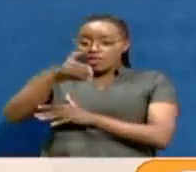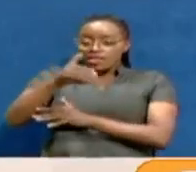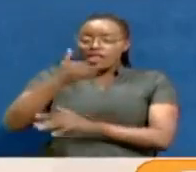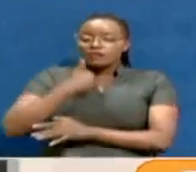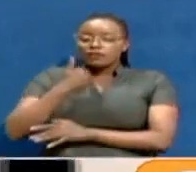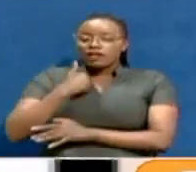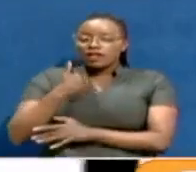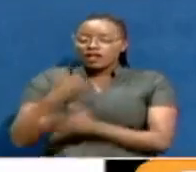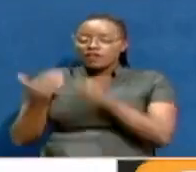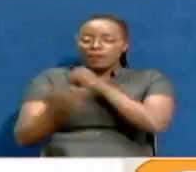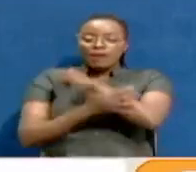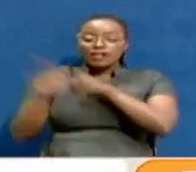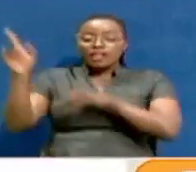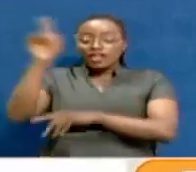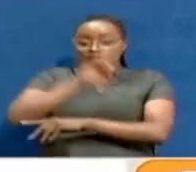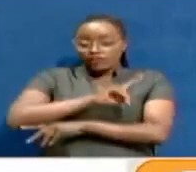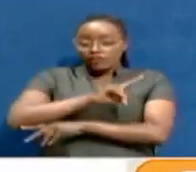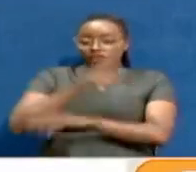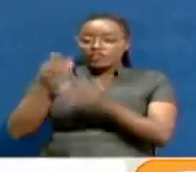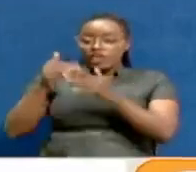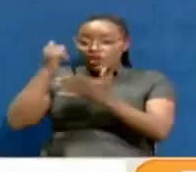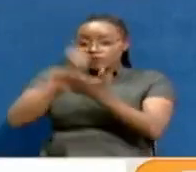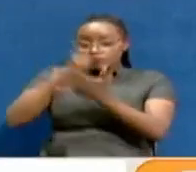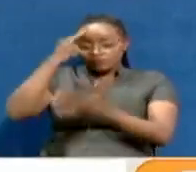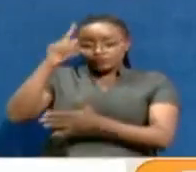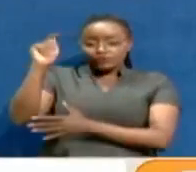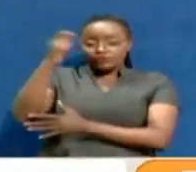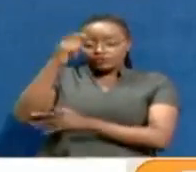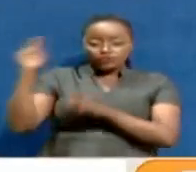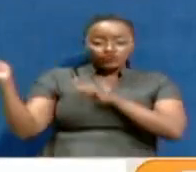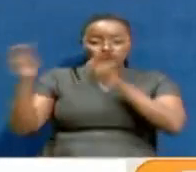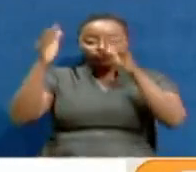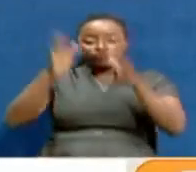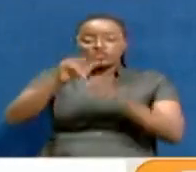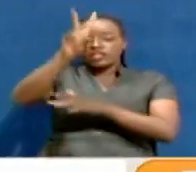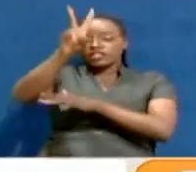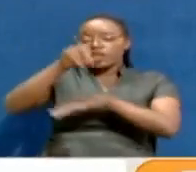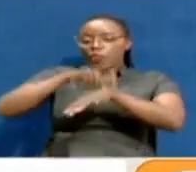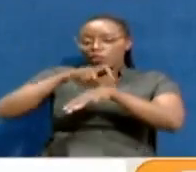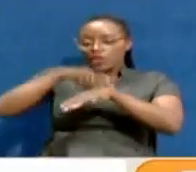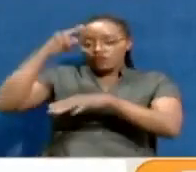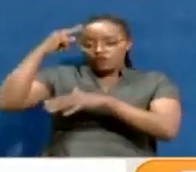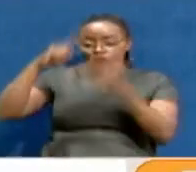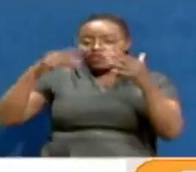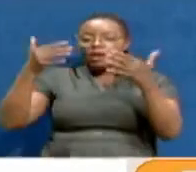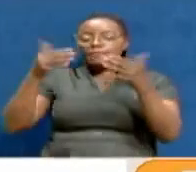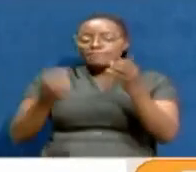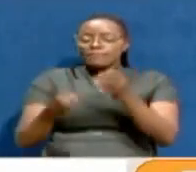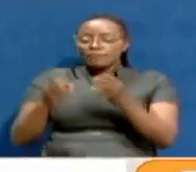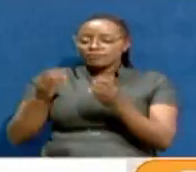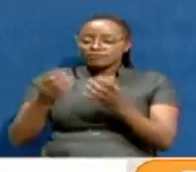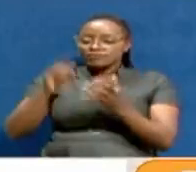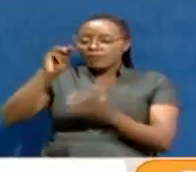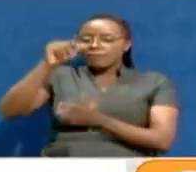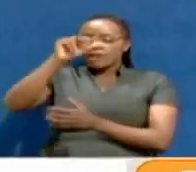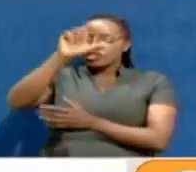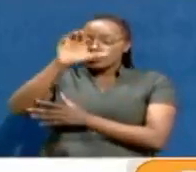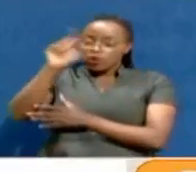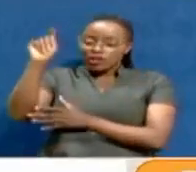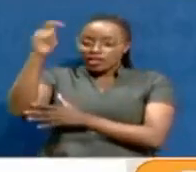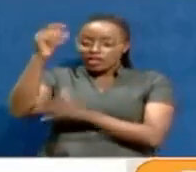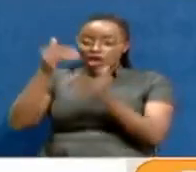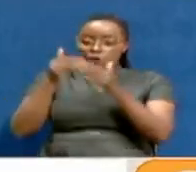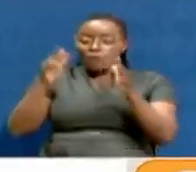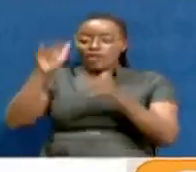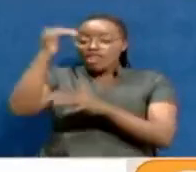has been a bad day in the office for Kenyan golfers in the second round of the Magical Kenya Open, a